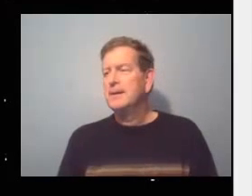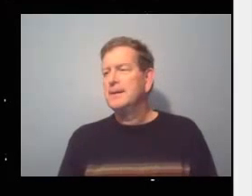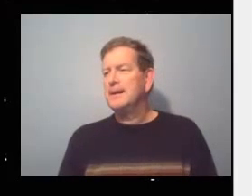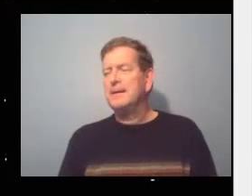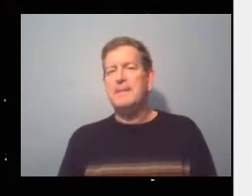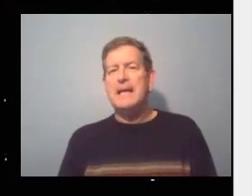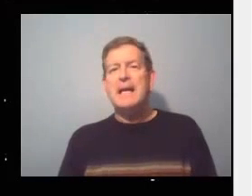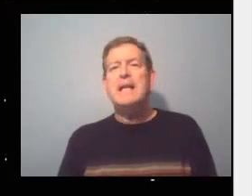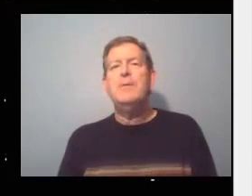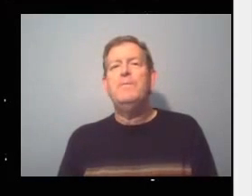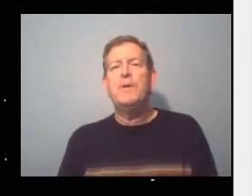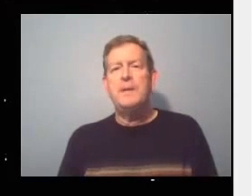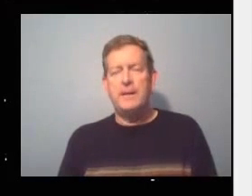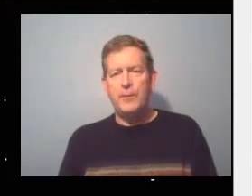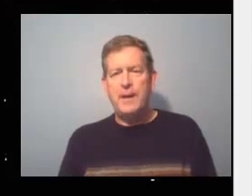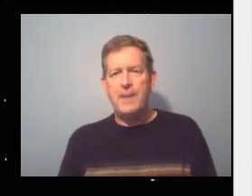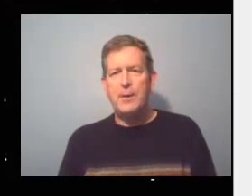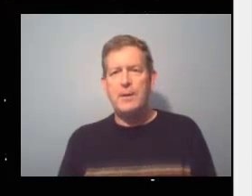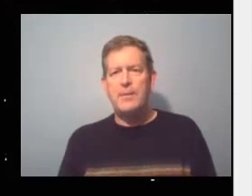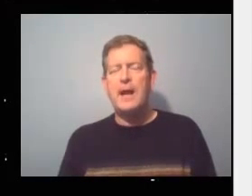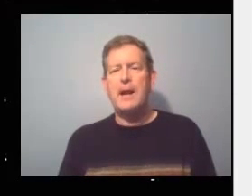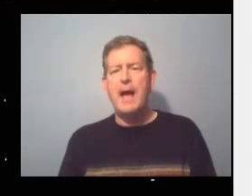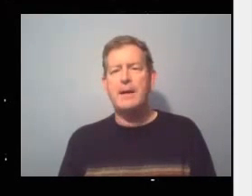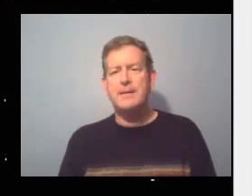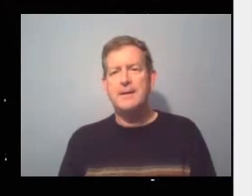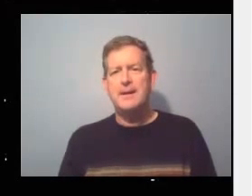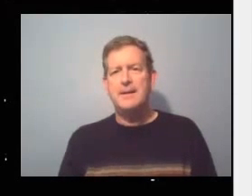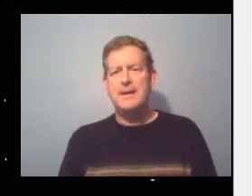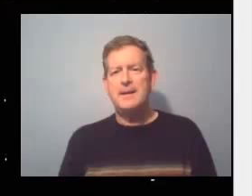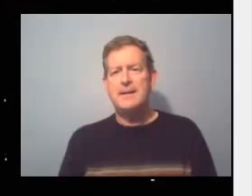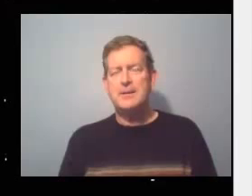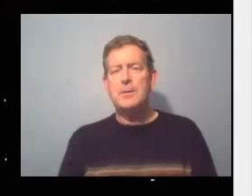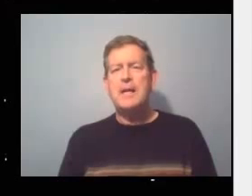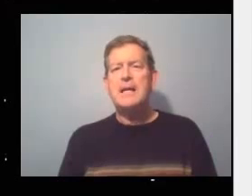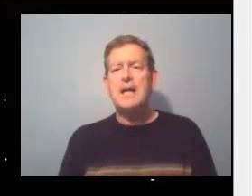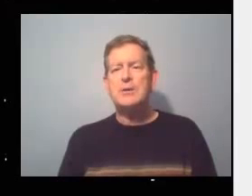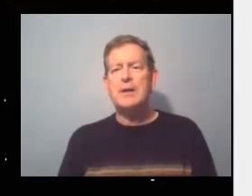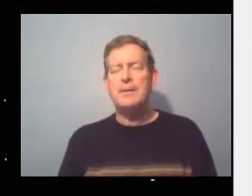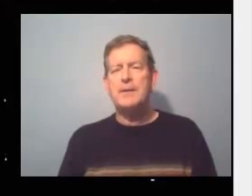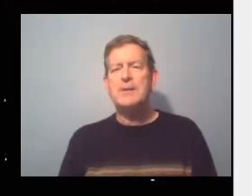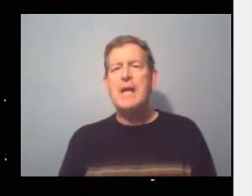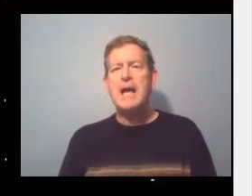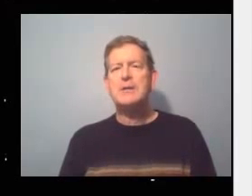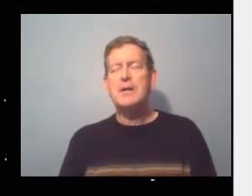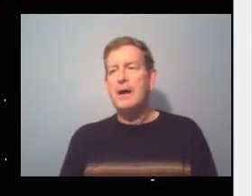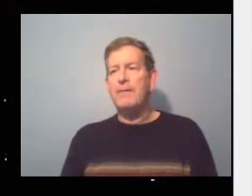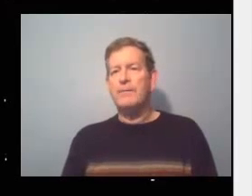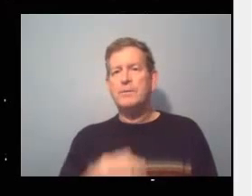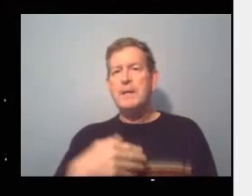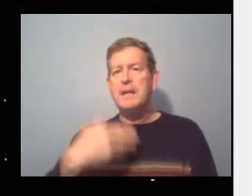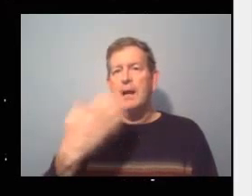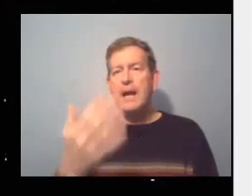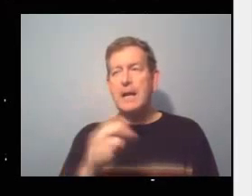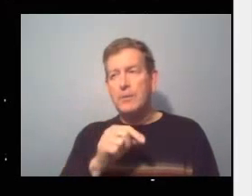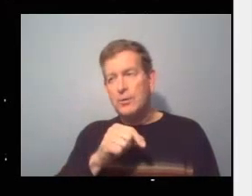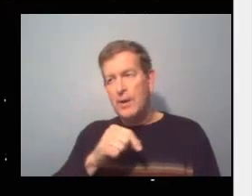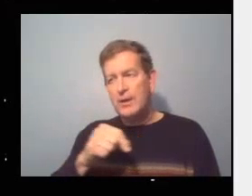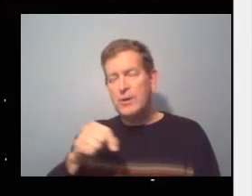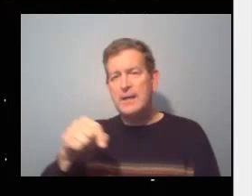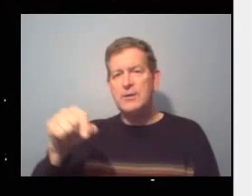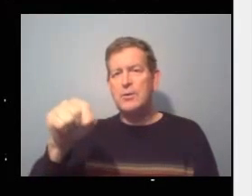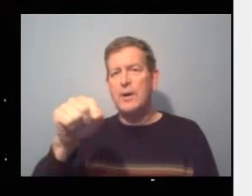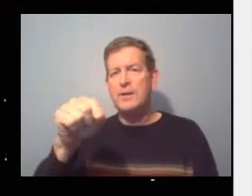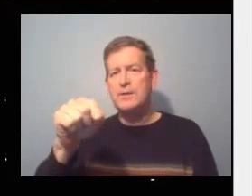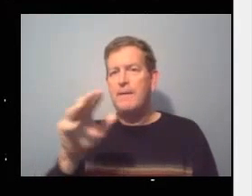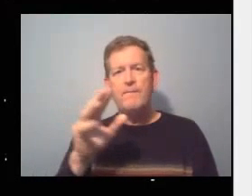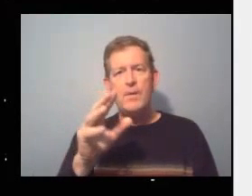cosses. And he would fill me in on the vocabulary that I lacked. And so in any case, this task of speaking at length to try and